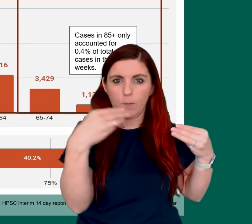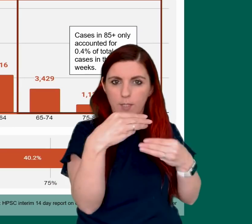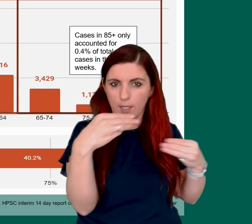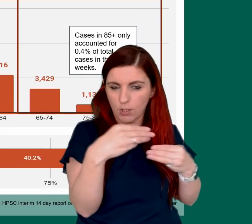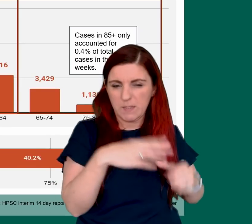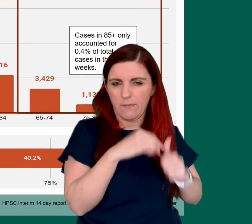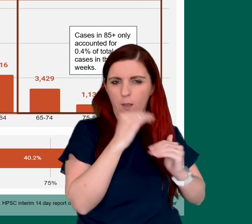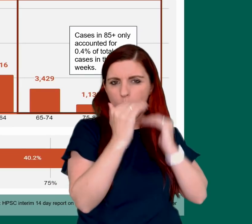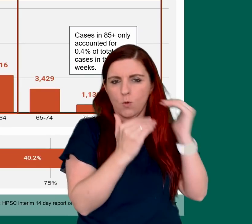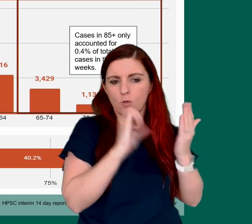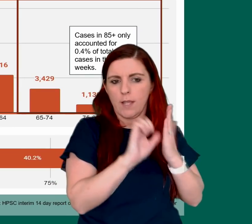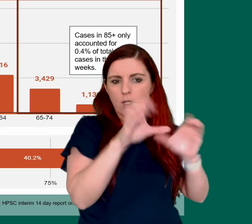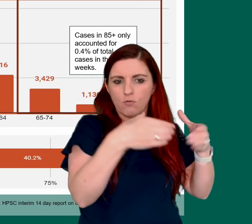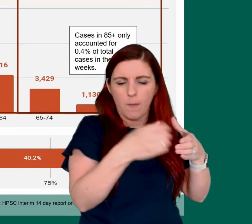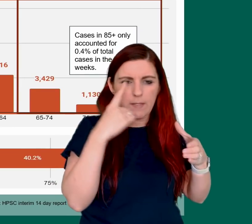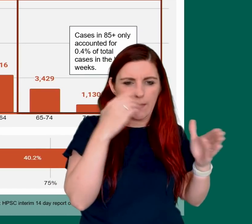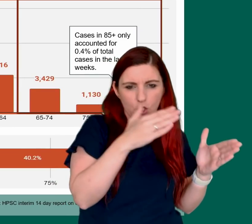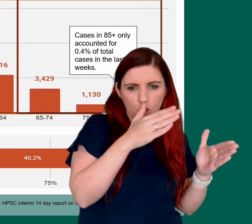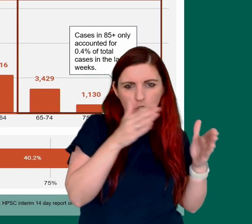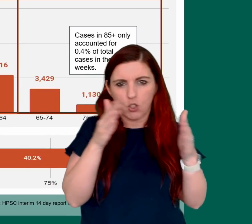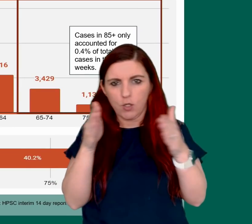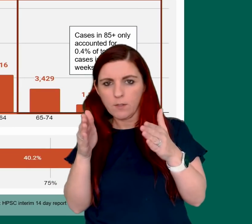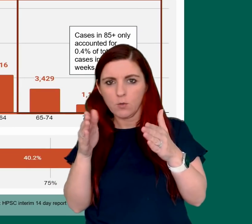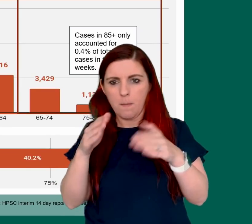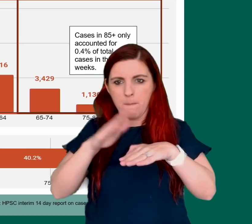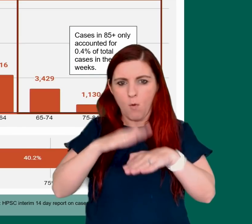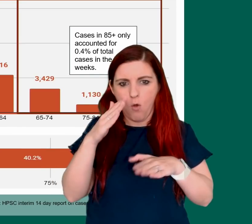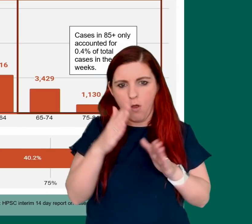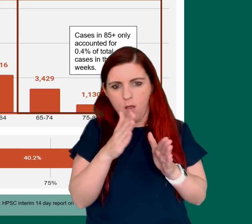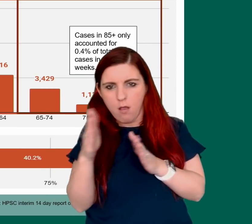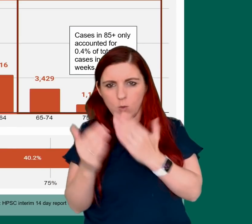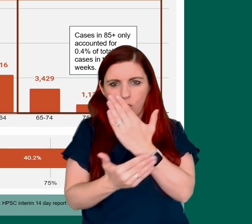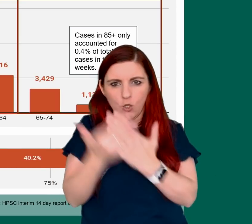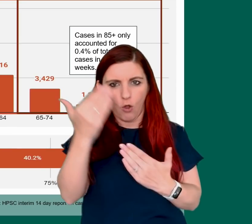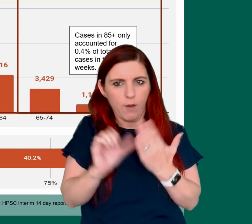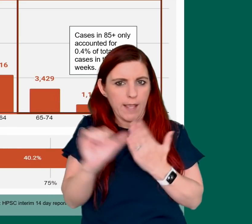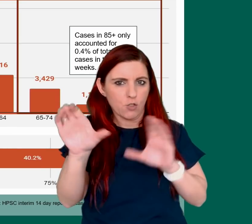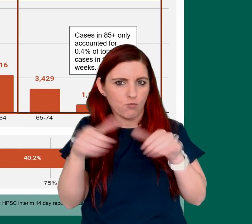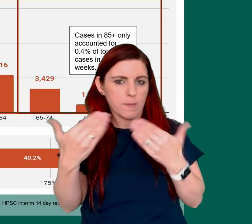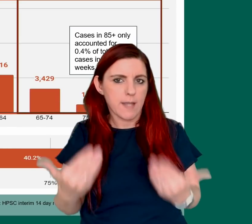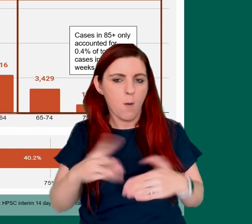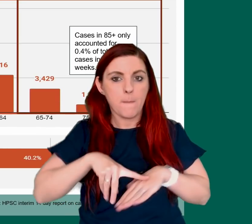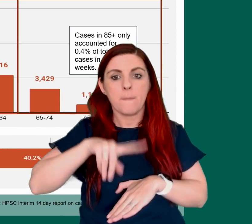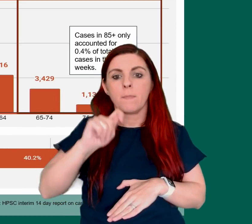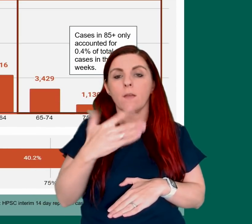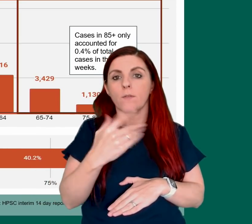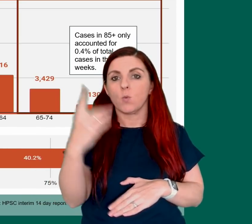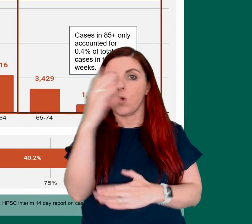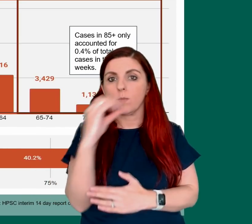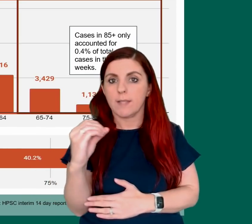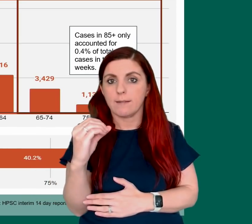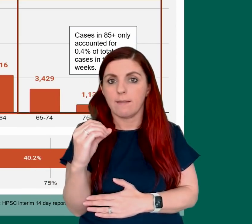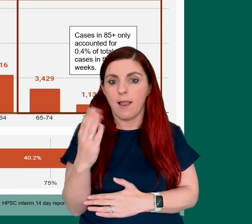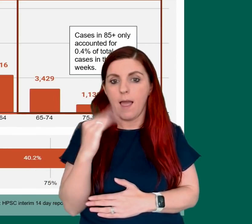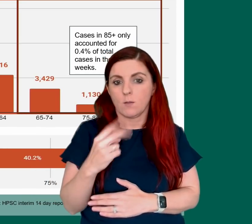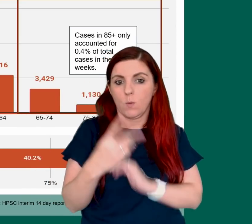age groups. And we see this shift away from cases towards the left, towards younger age groups. Majority, 51% of cases in the last 2 weeks